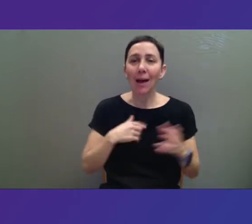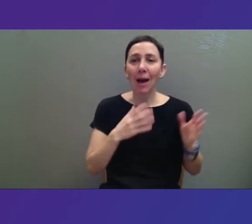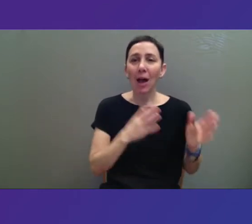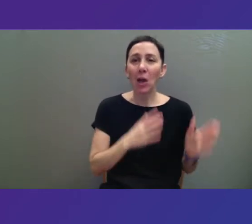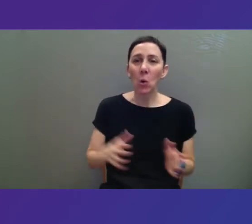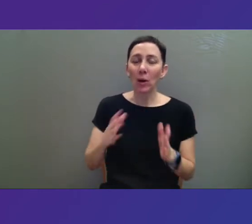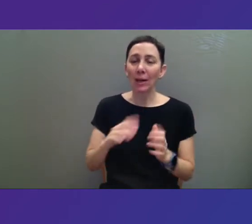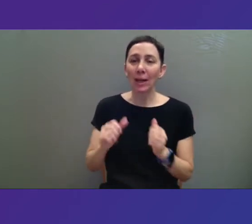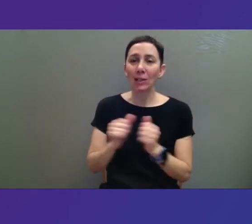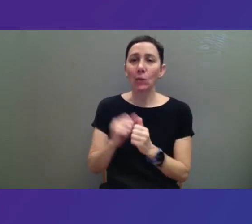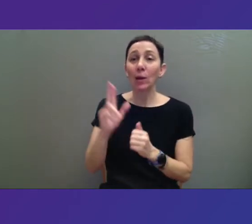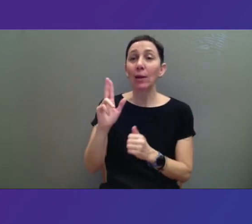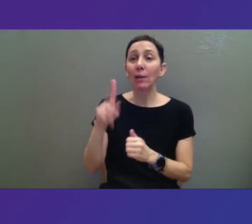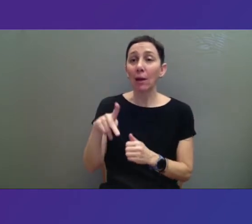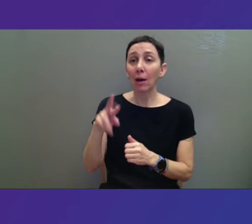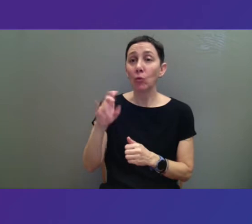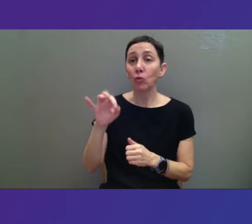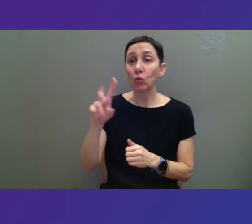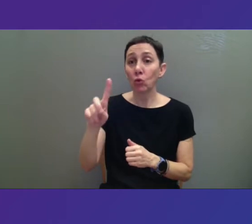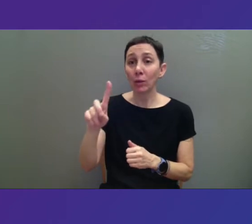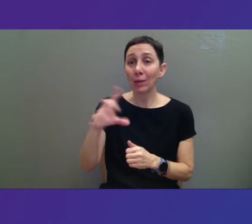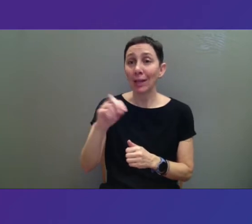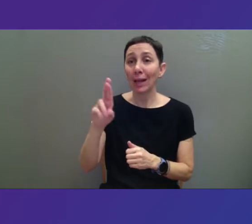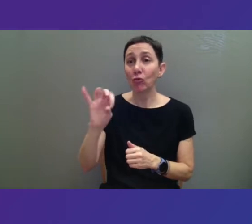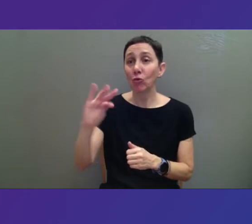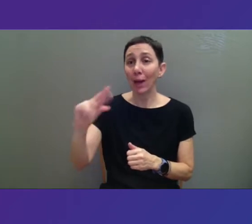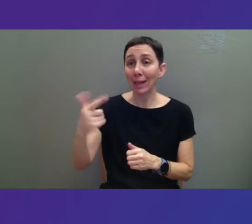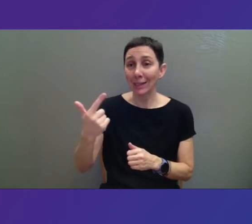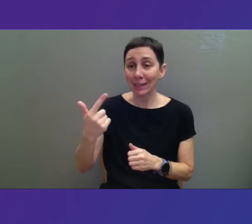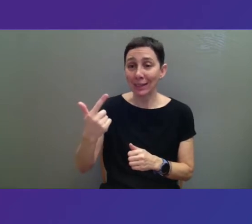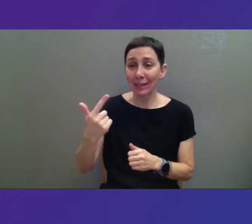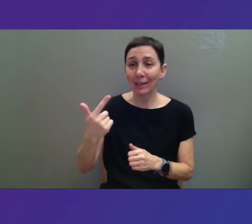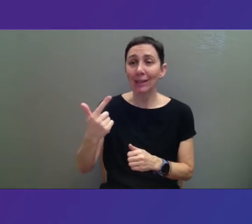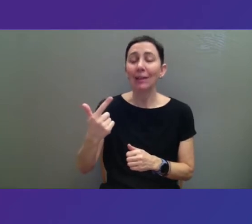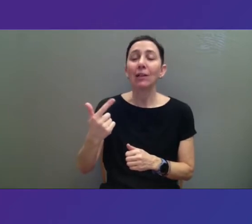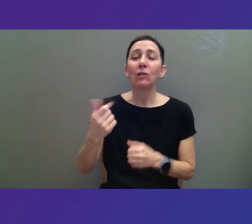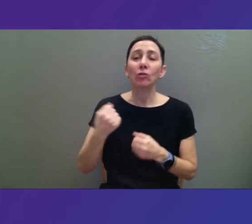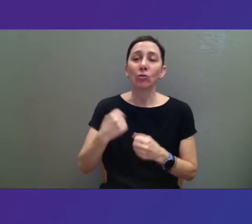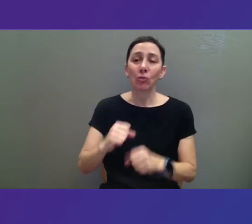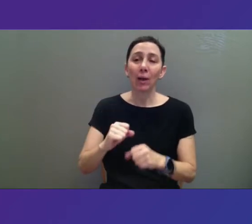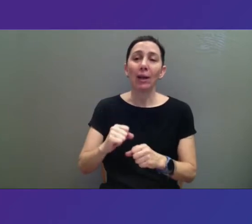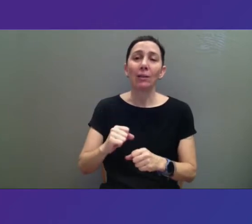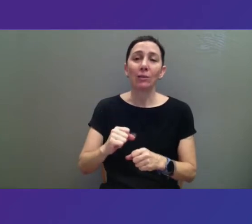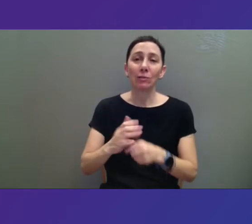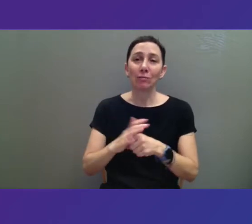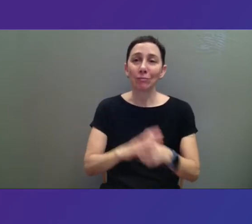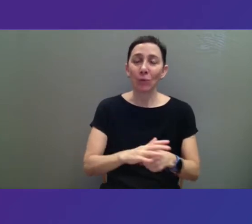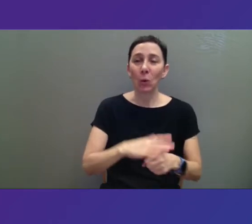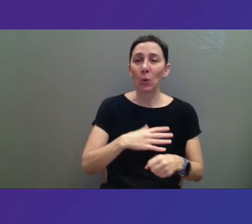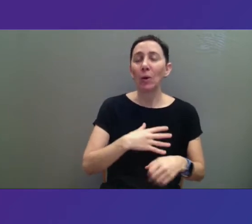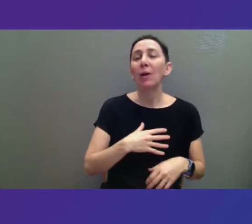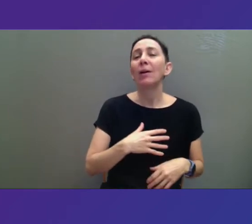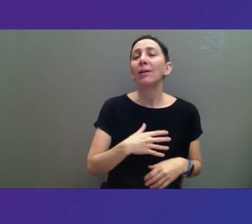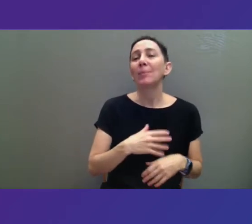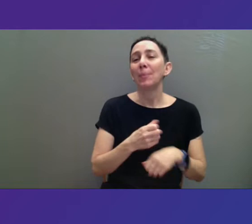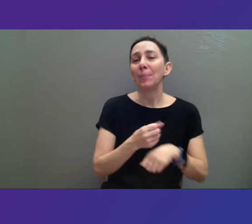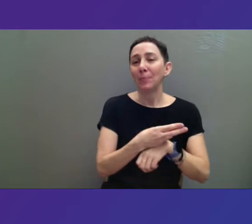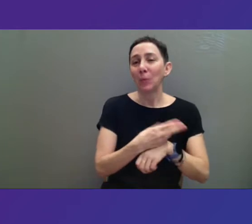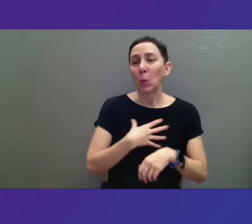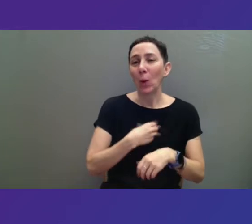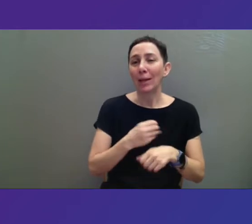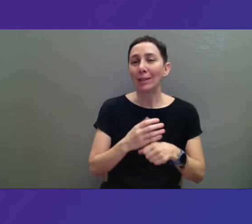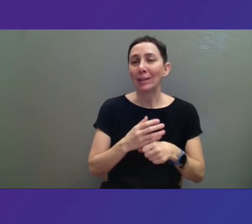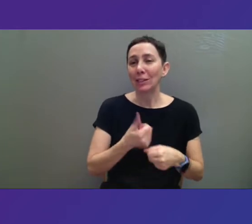higher education support for big food and white supremacy in the food system. And currently I'm campaigning for the University